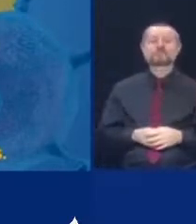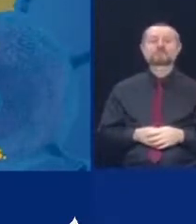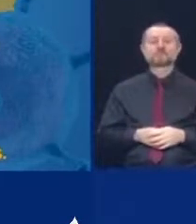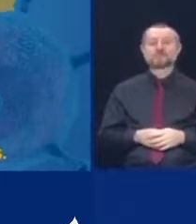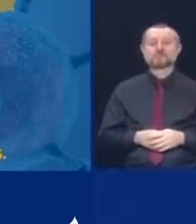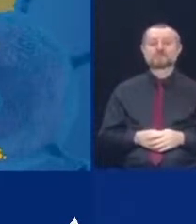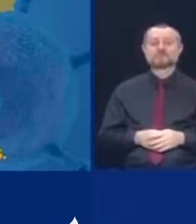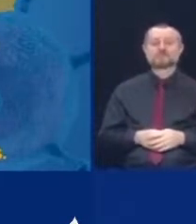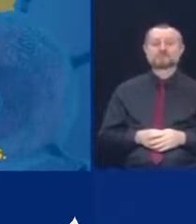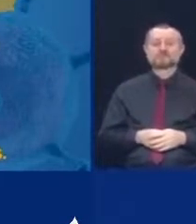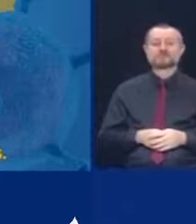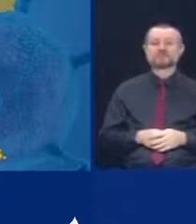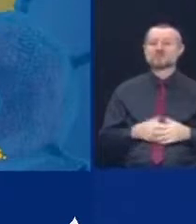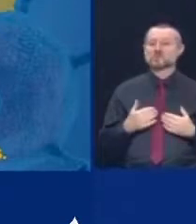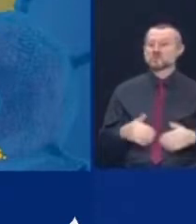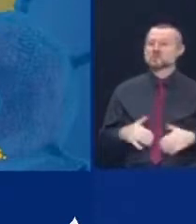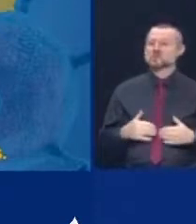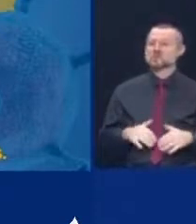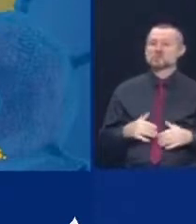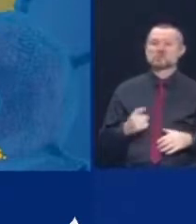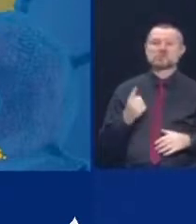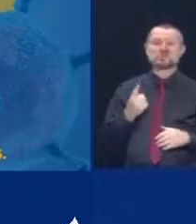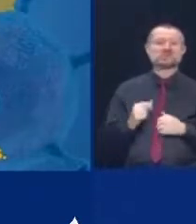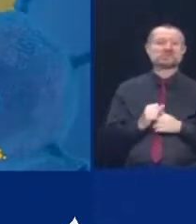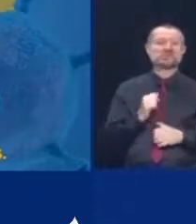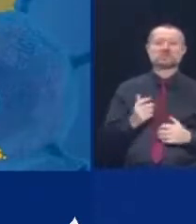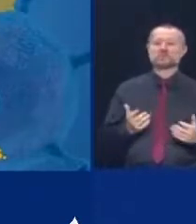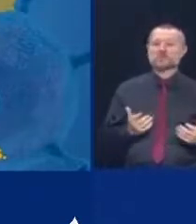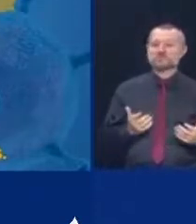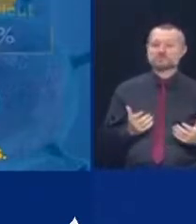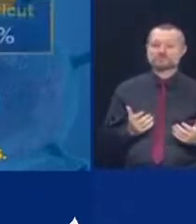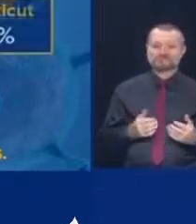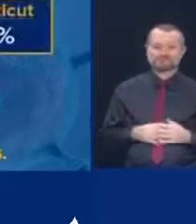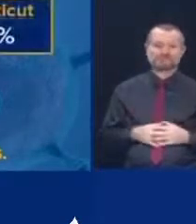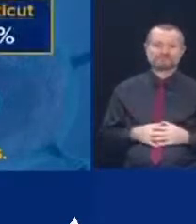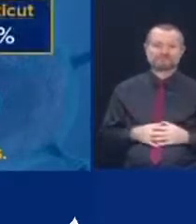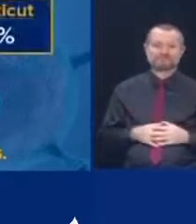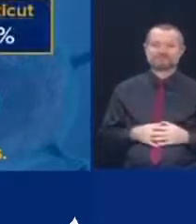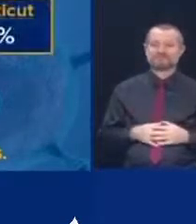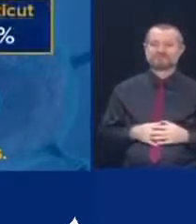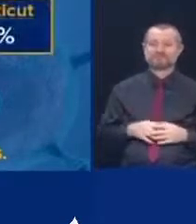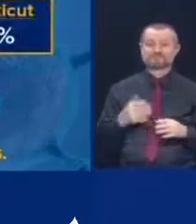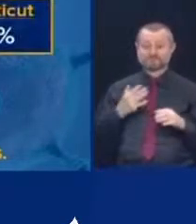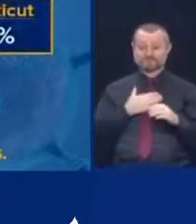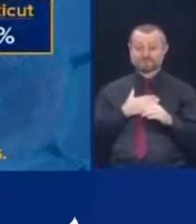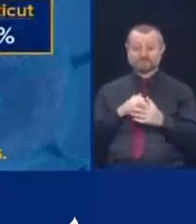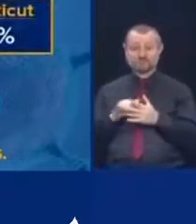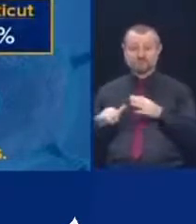We are threatened by everyone around us.